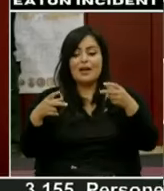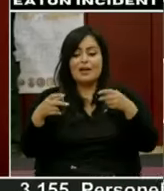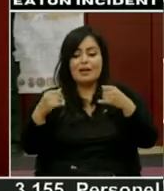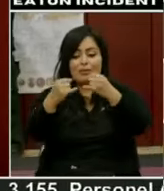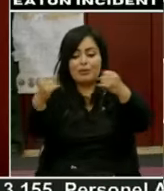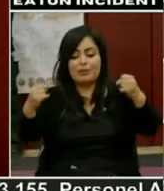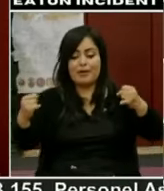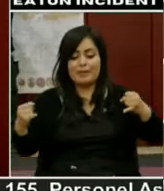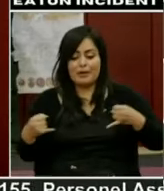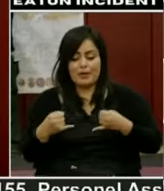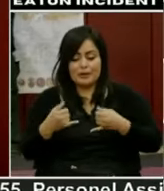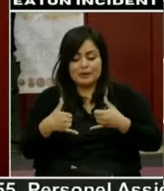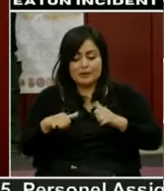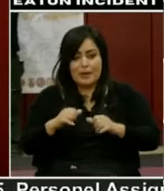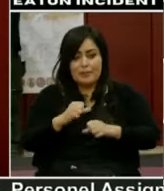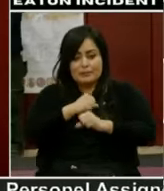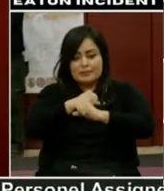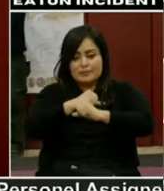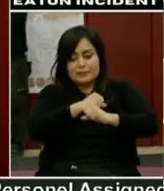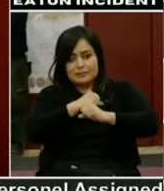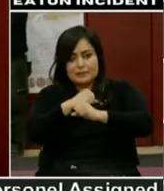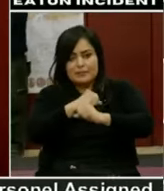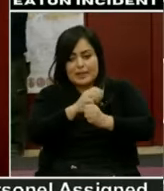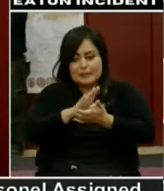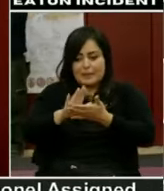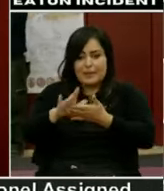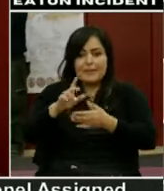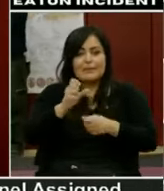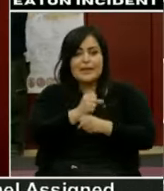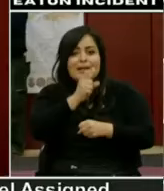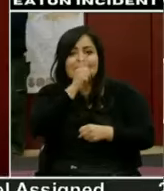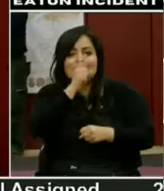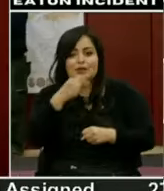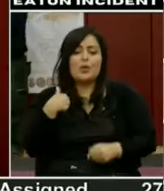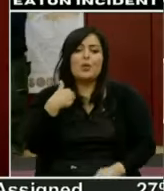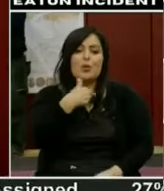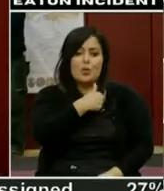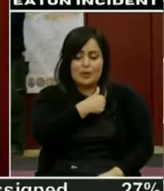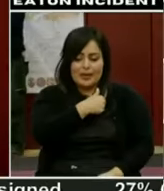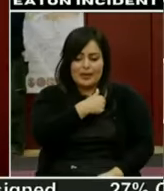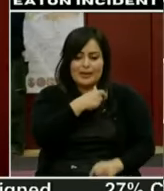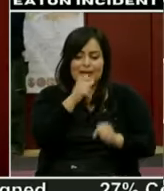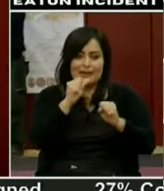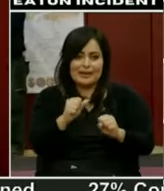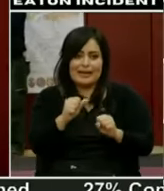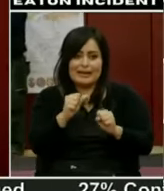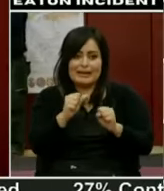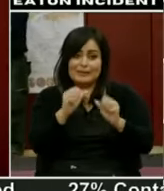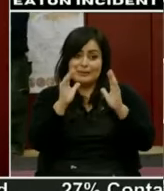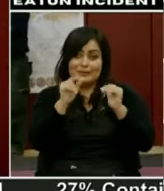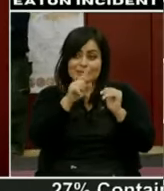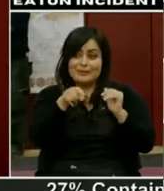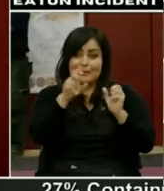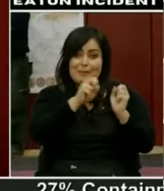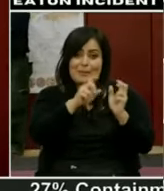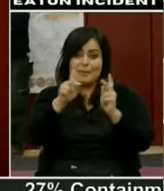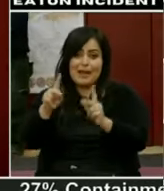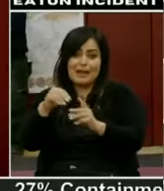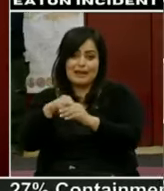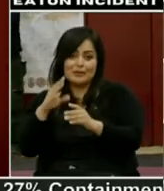to mop up and secure this and working as hard as we can to make sure that we can get folks back into their